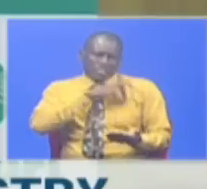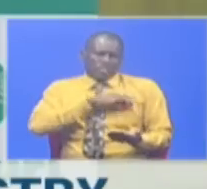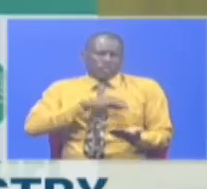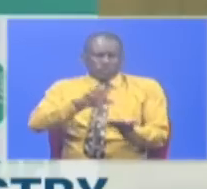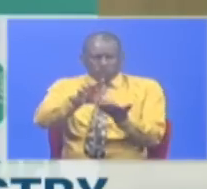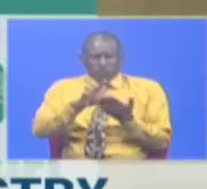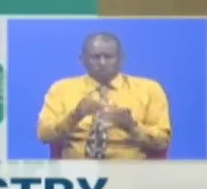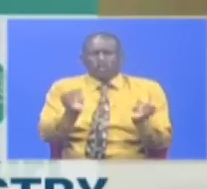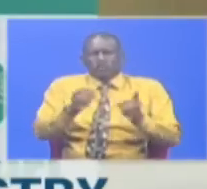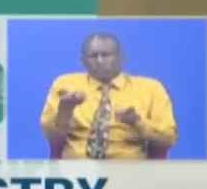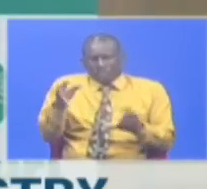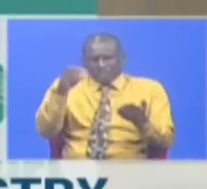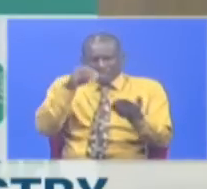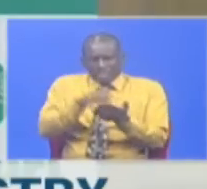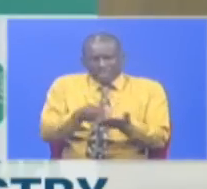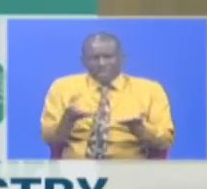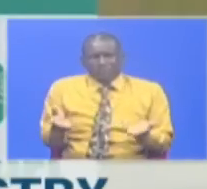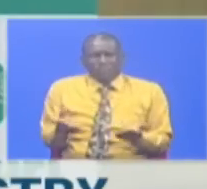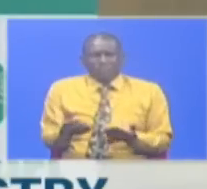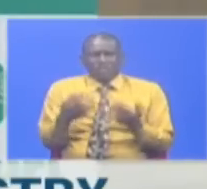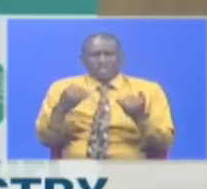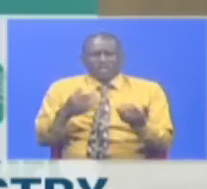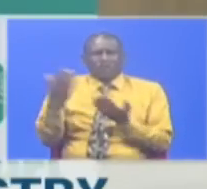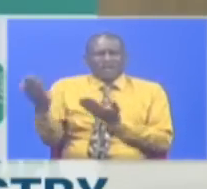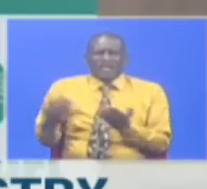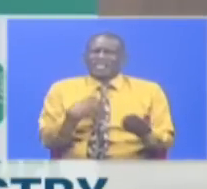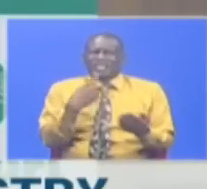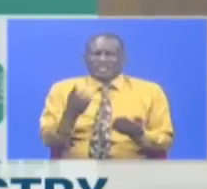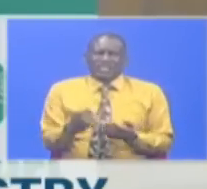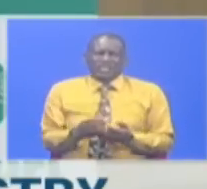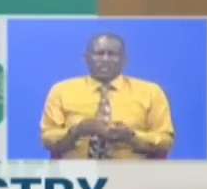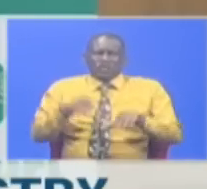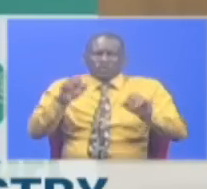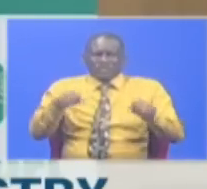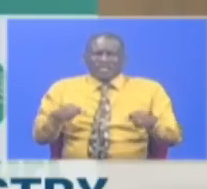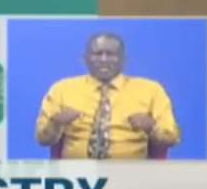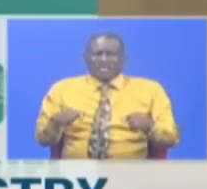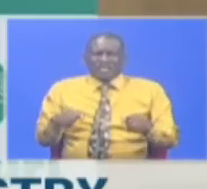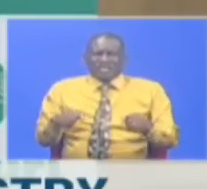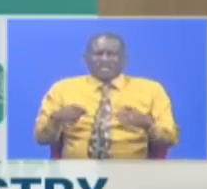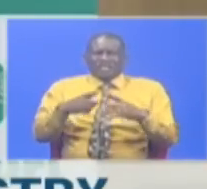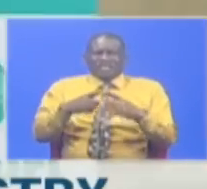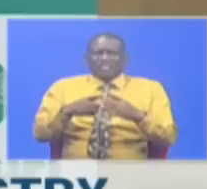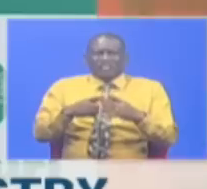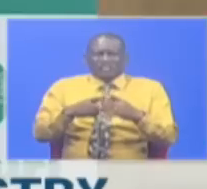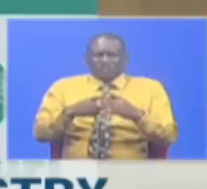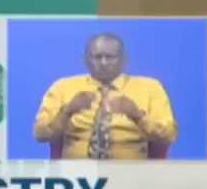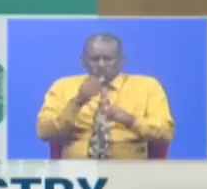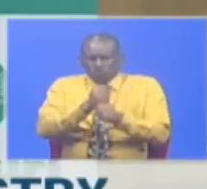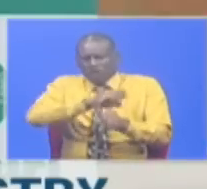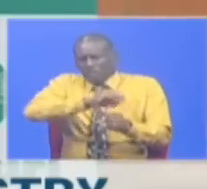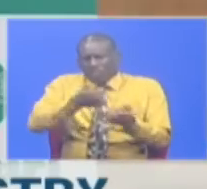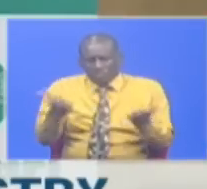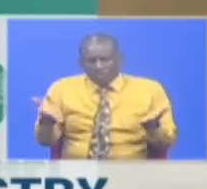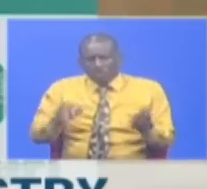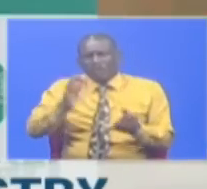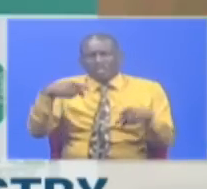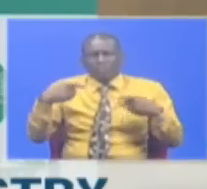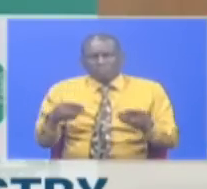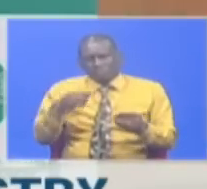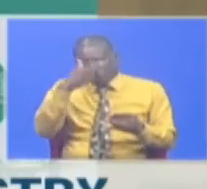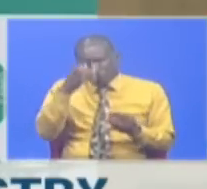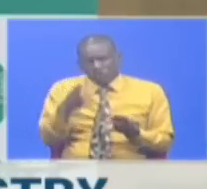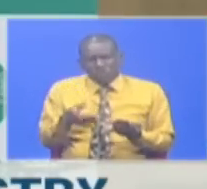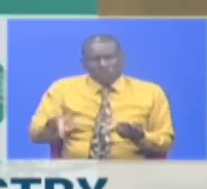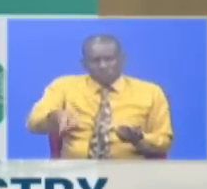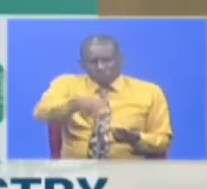that will, let's say, unleash all the full potential of Kenya, because we